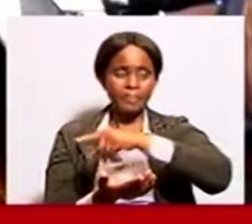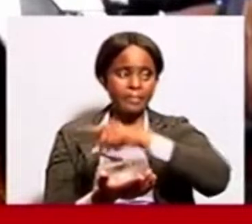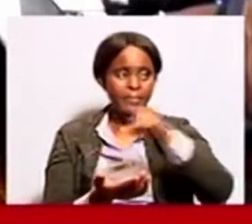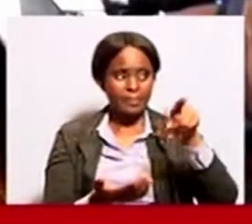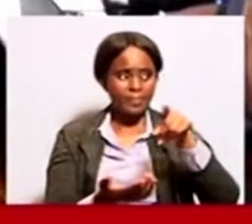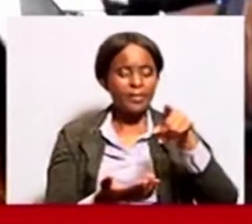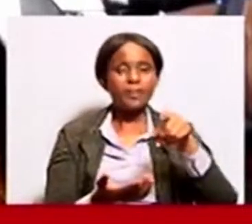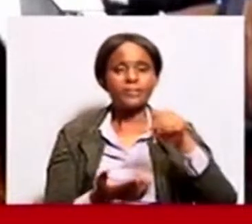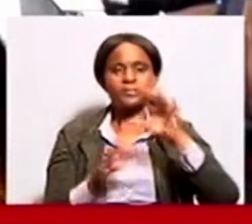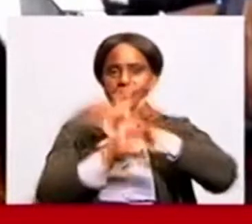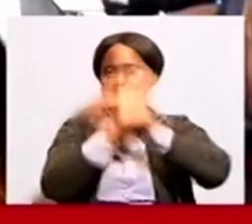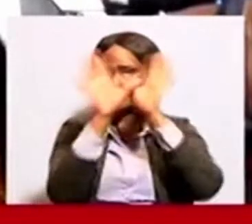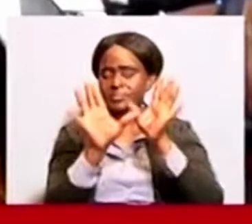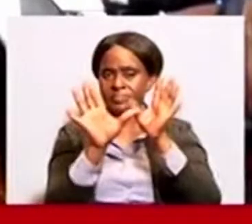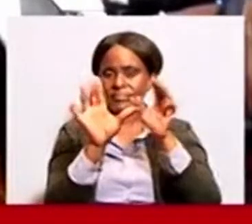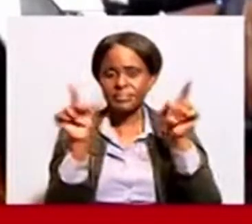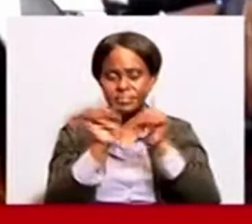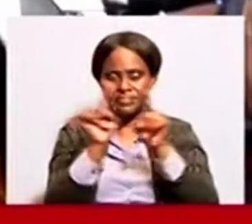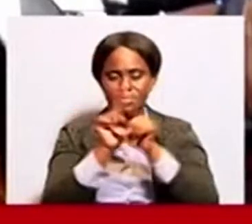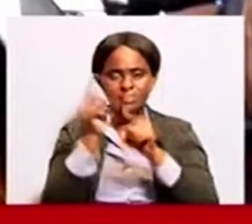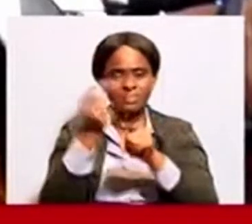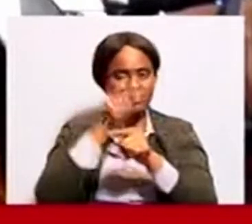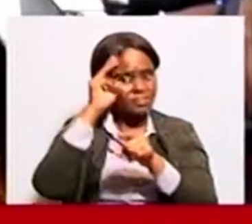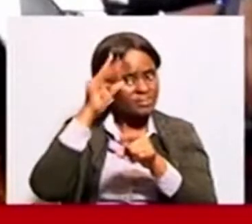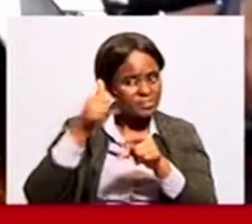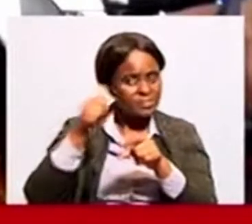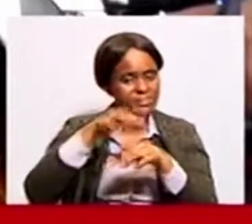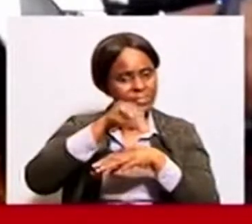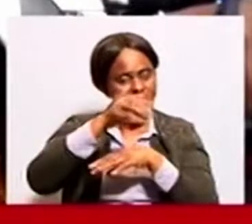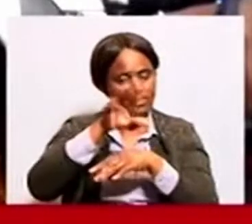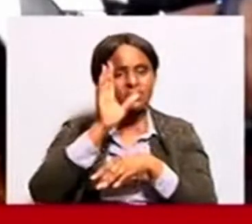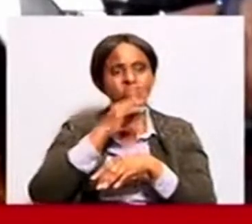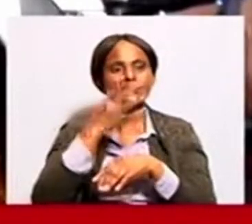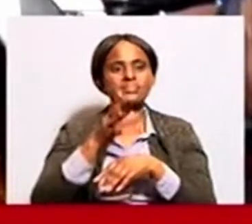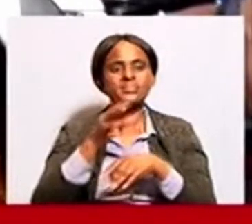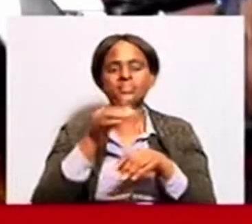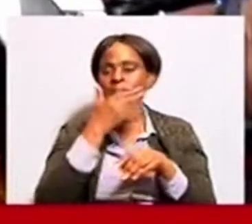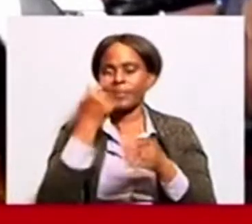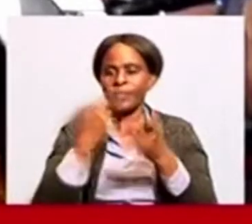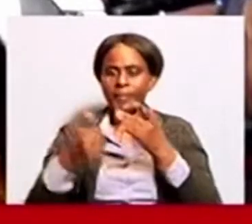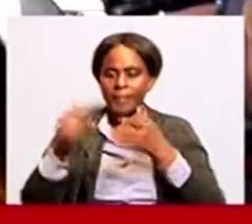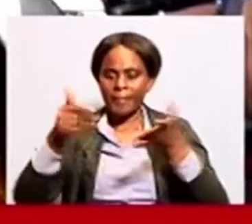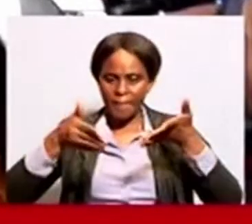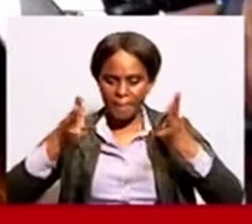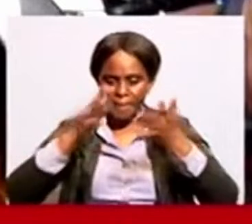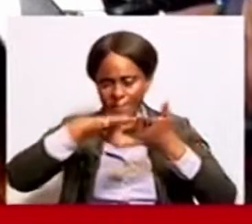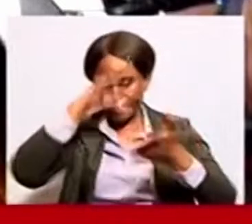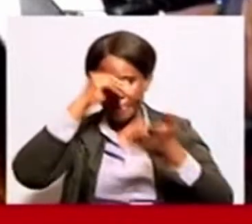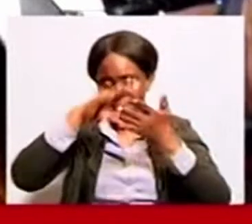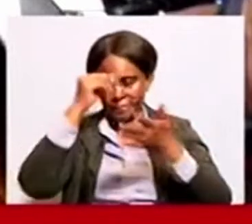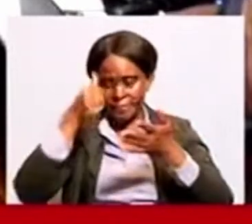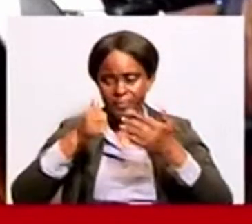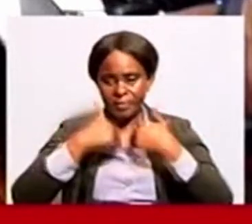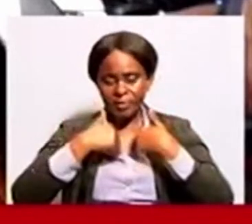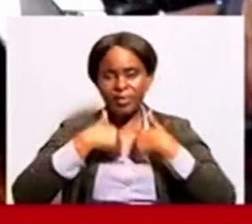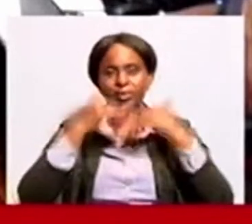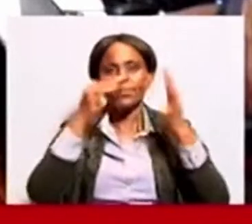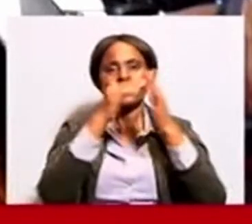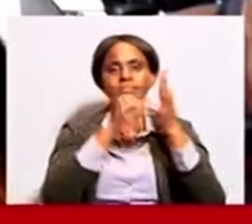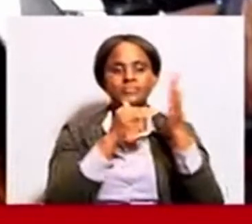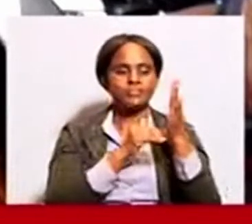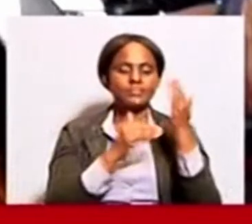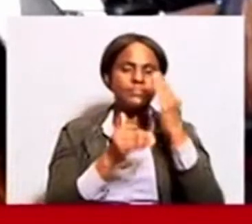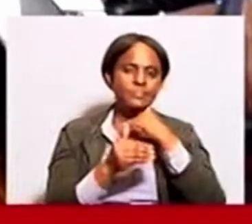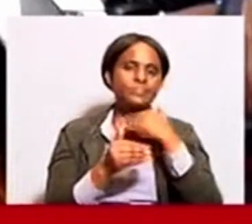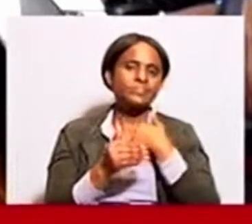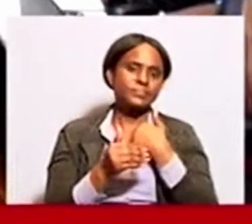I think the clarification came even from the ministry, the guidance. At least you allow the students. You got the list